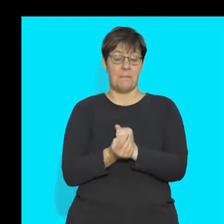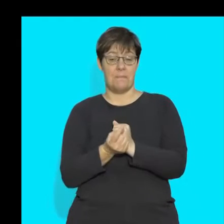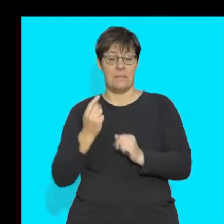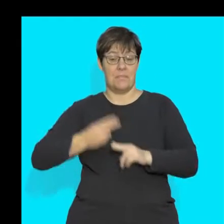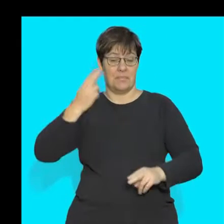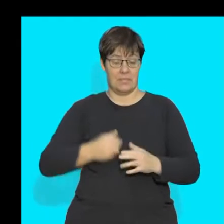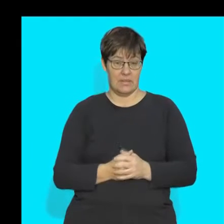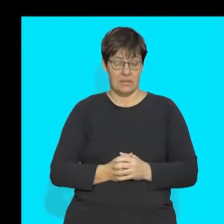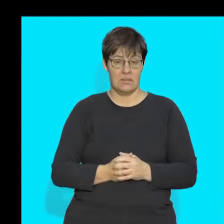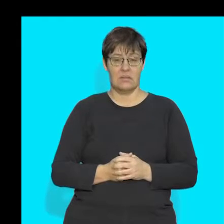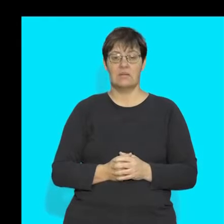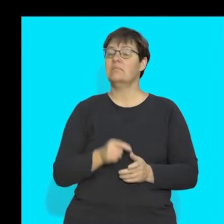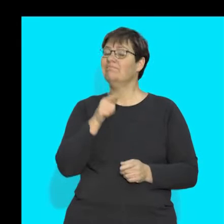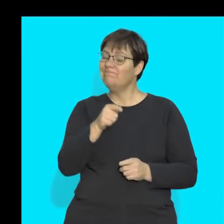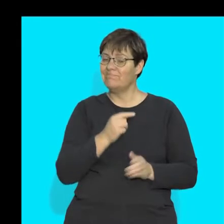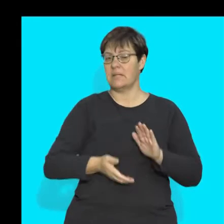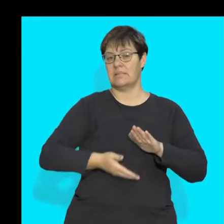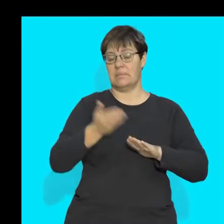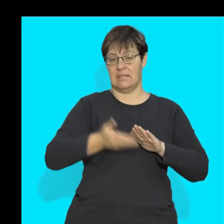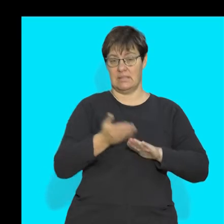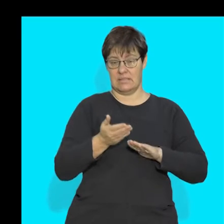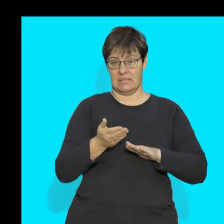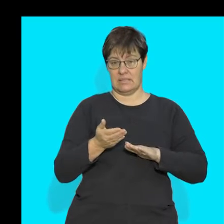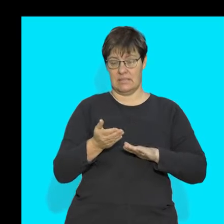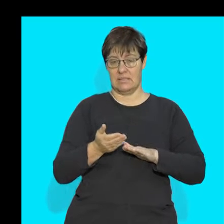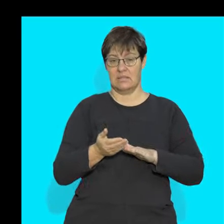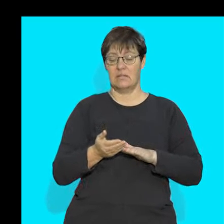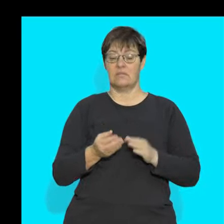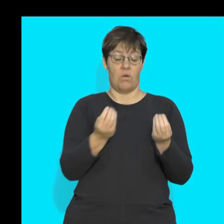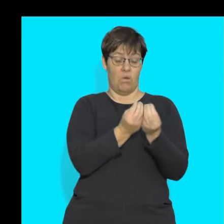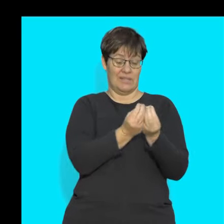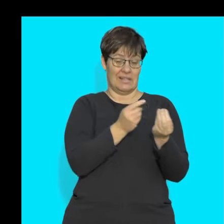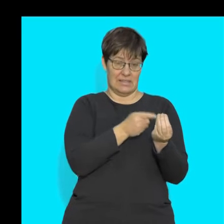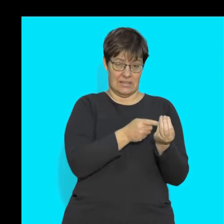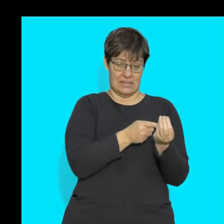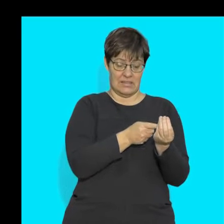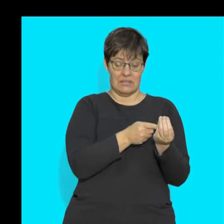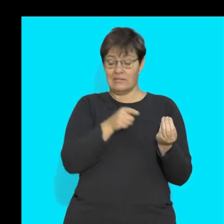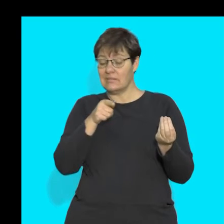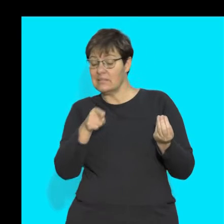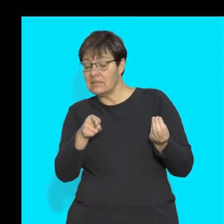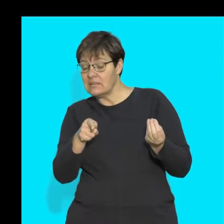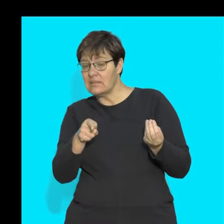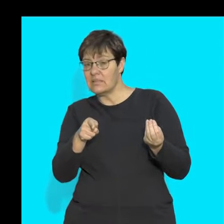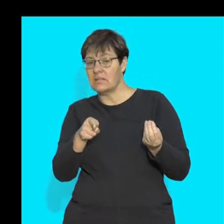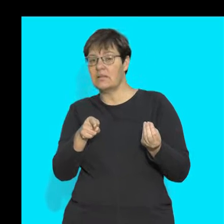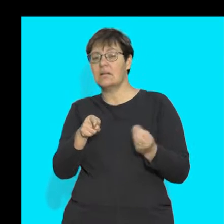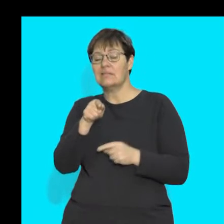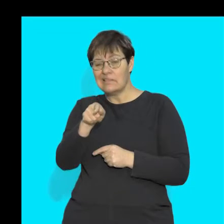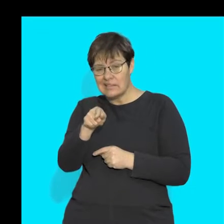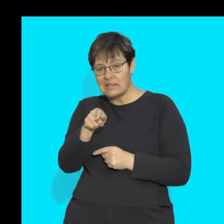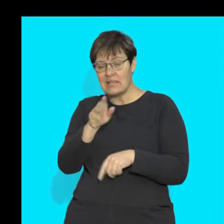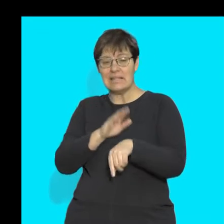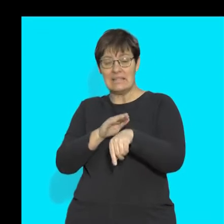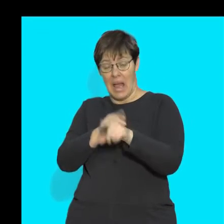instantaneous. It's the speed of an object at a specific